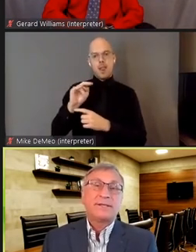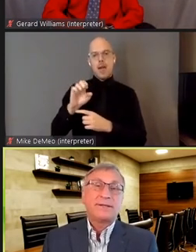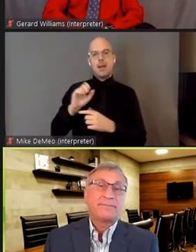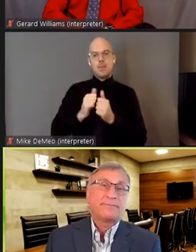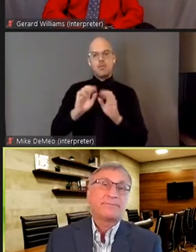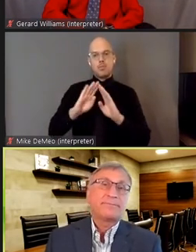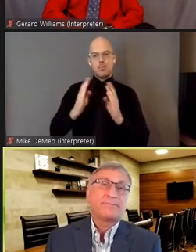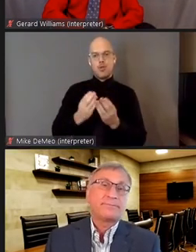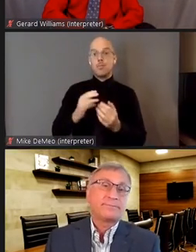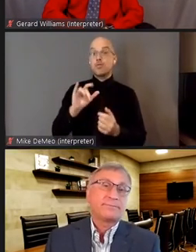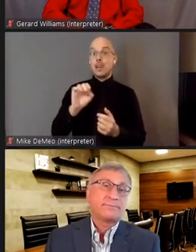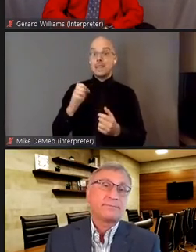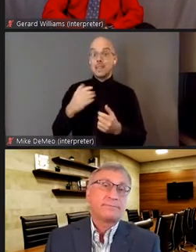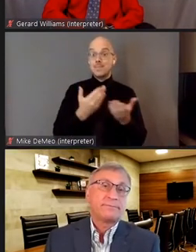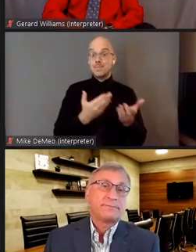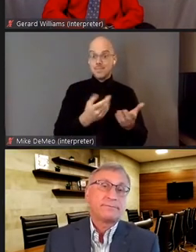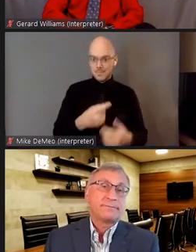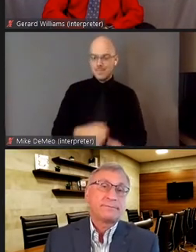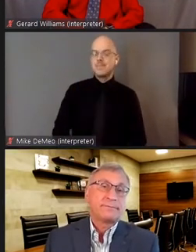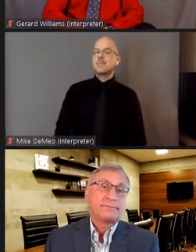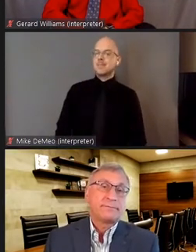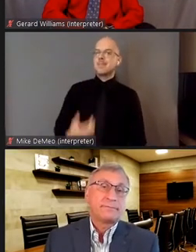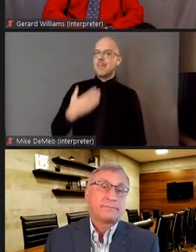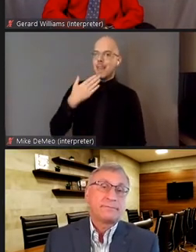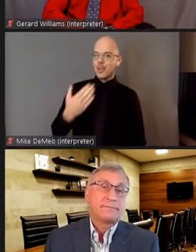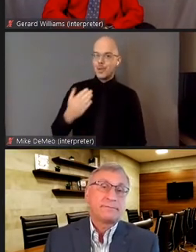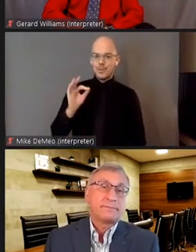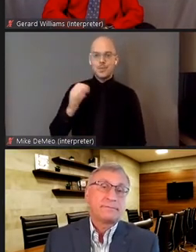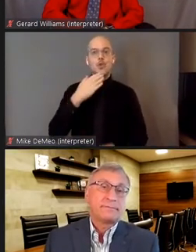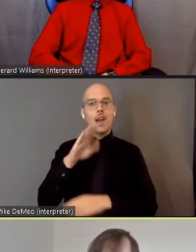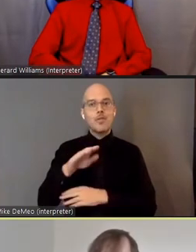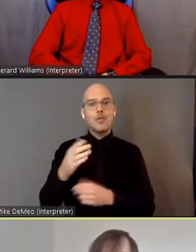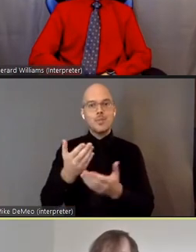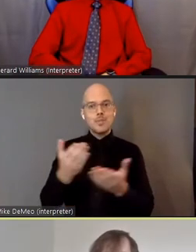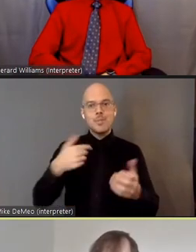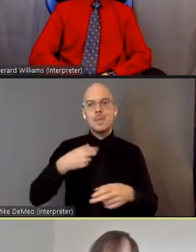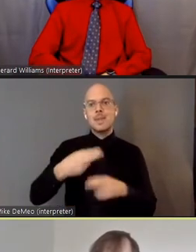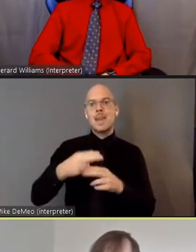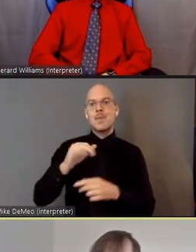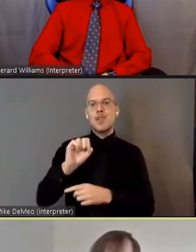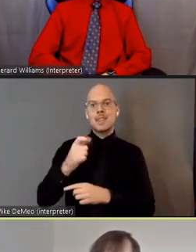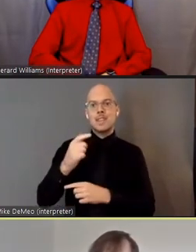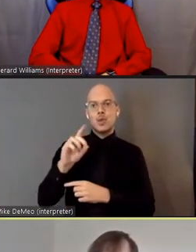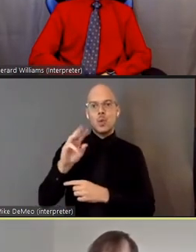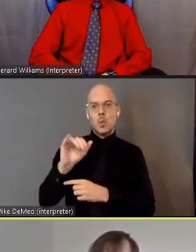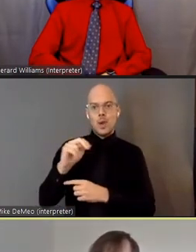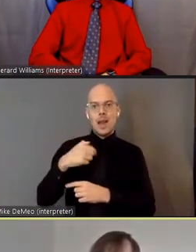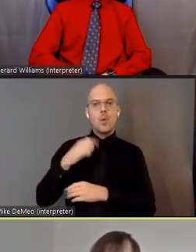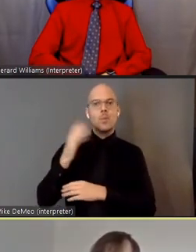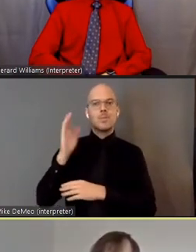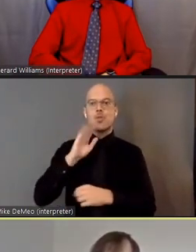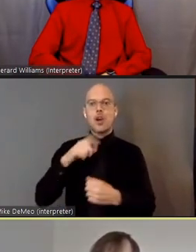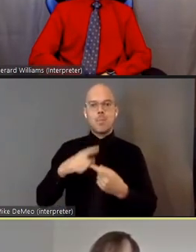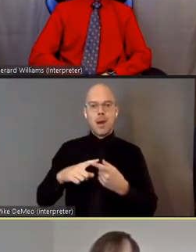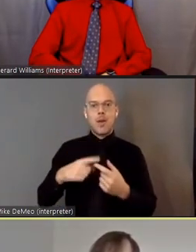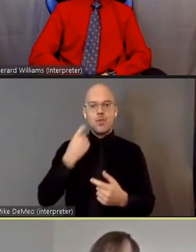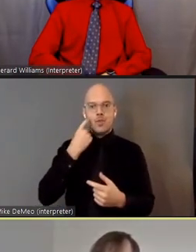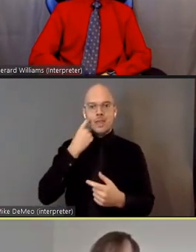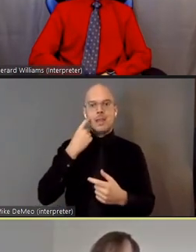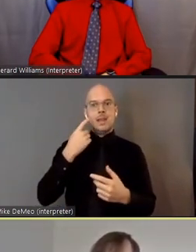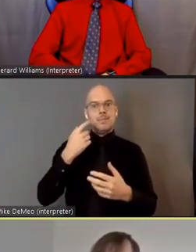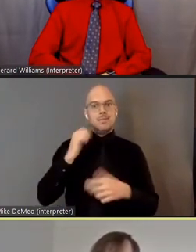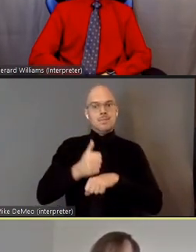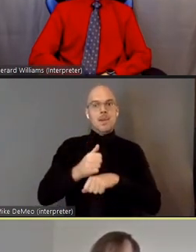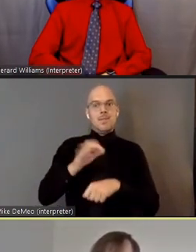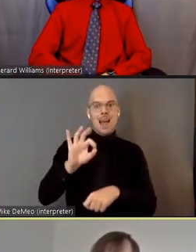Jesse? Thanks. Good afternoon, everyone. My name is Jesse Goodwin, and I'll be presenting on the recent designation of 988 for